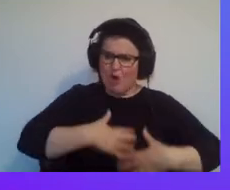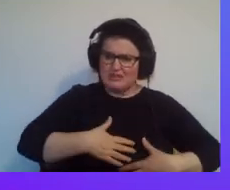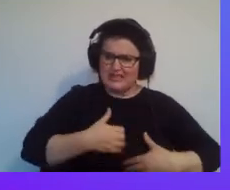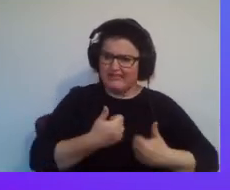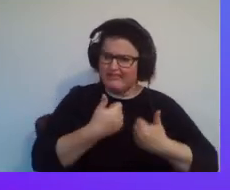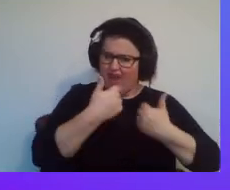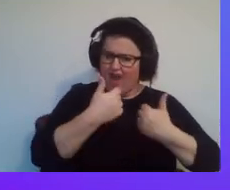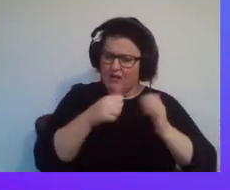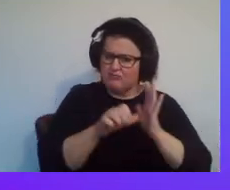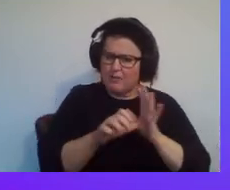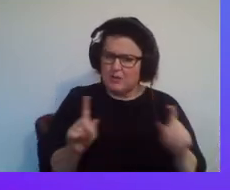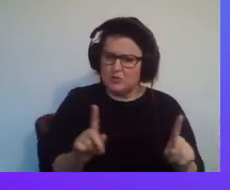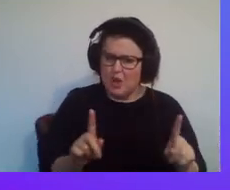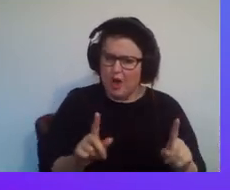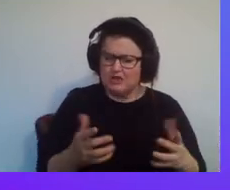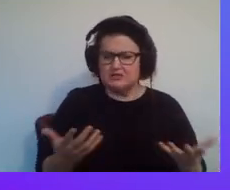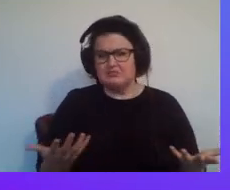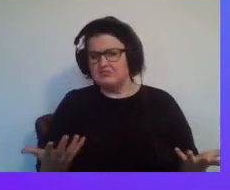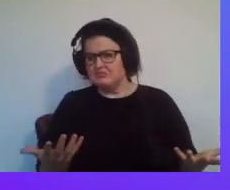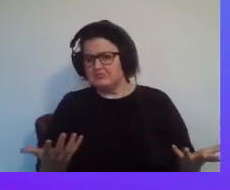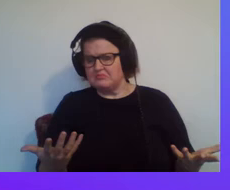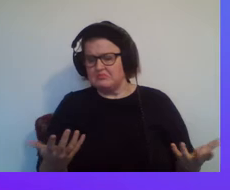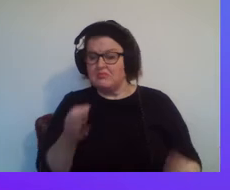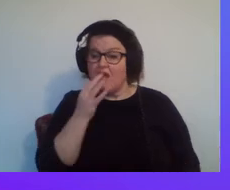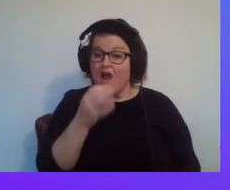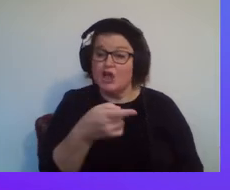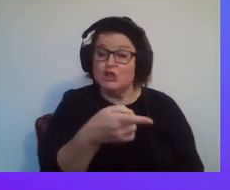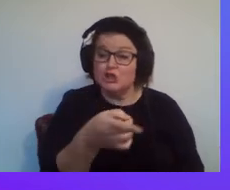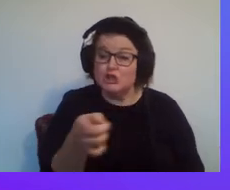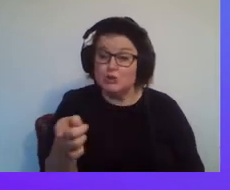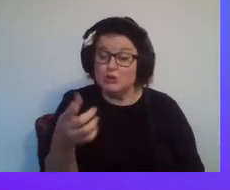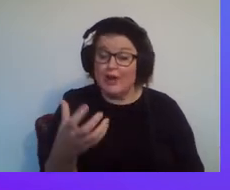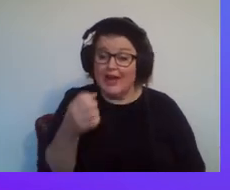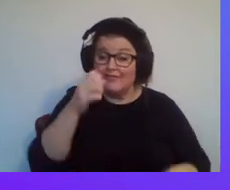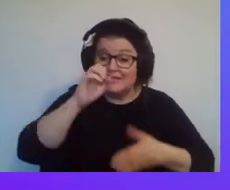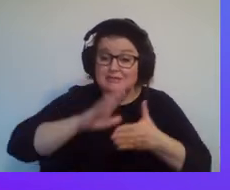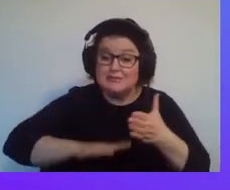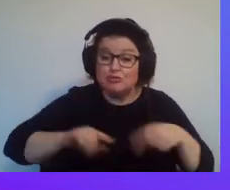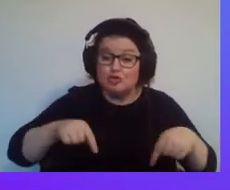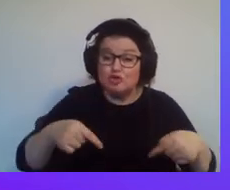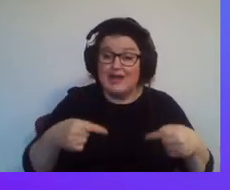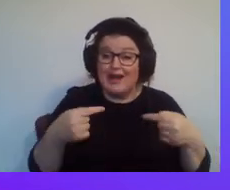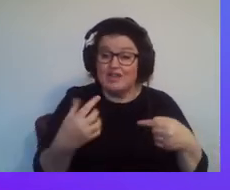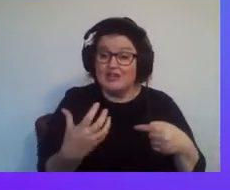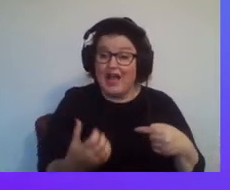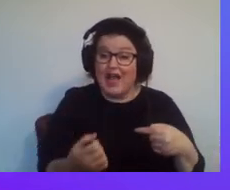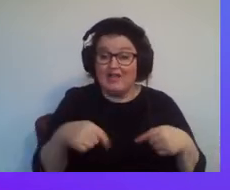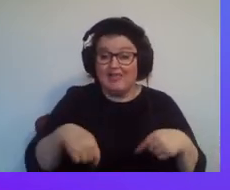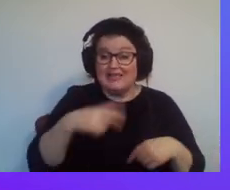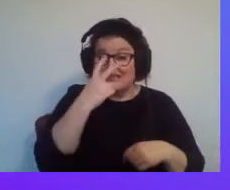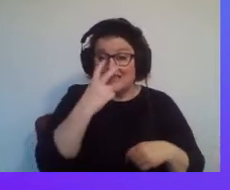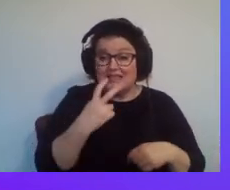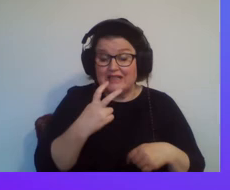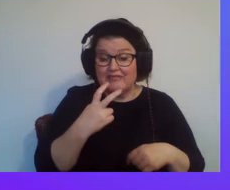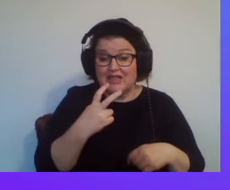your questions and the challenges that you're facing and how we may work together to solve them this evening. Now, we've received a